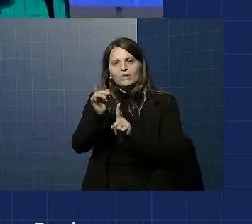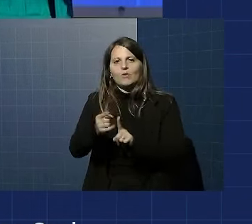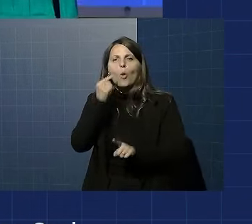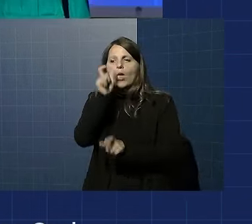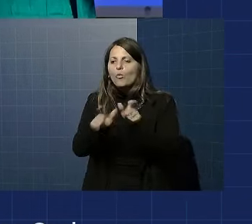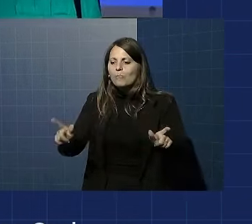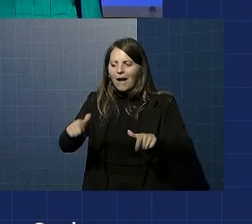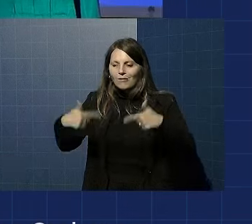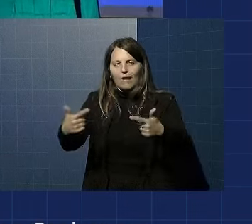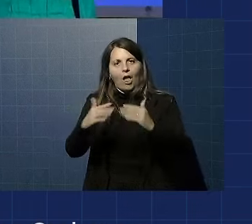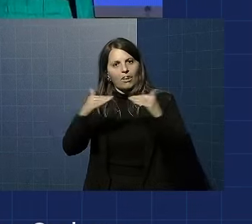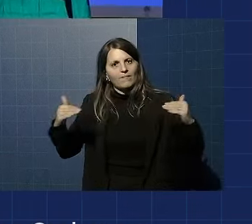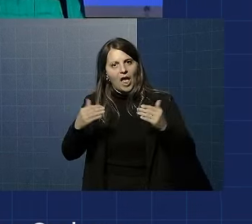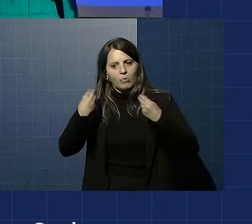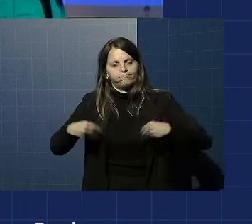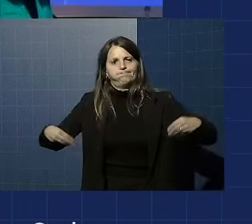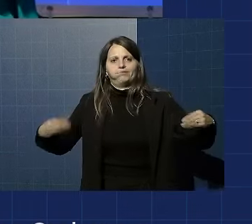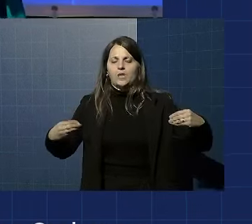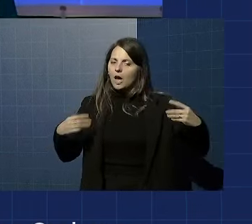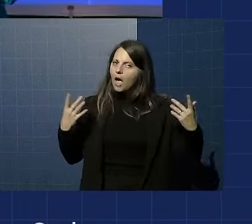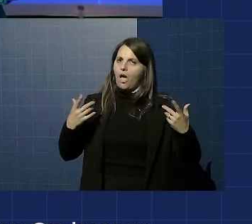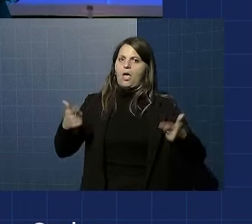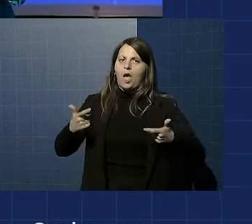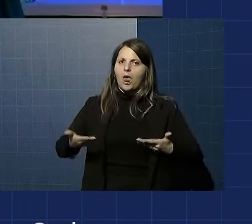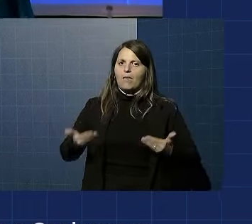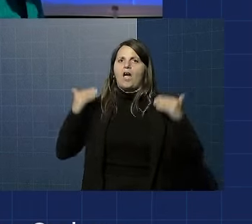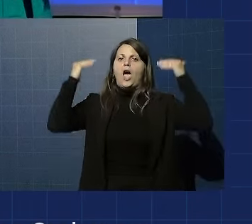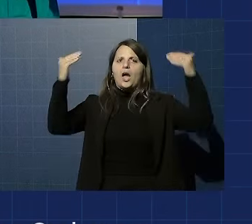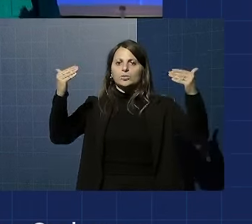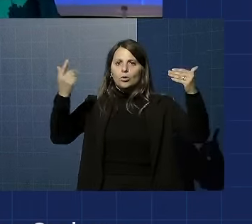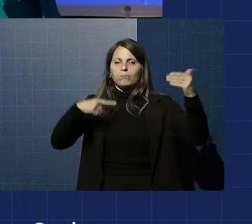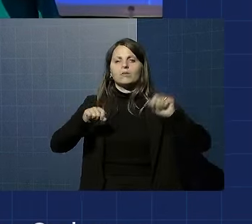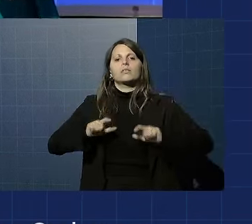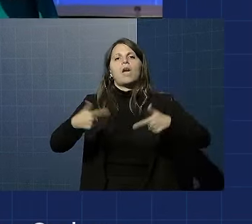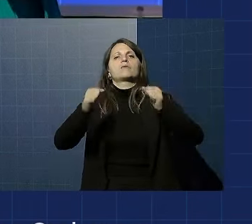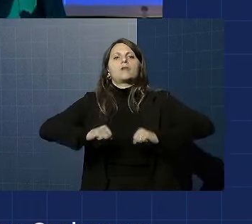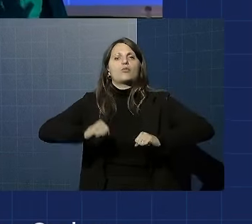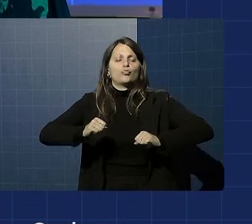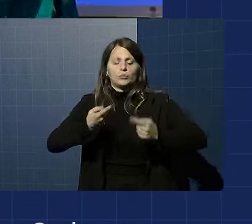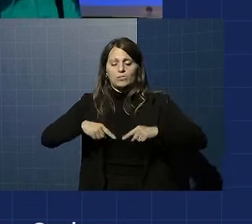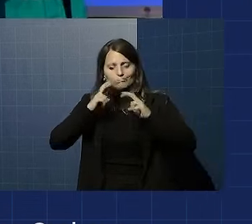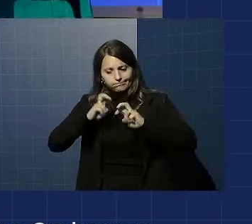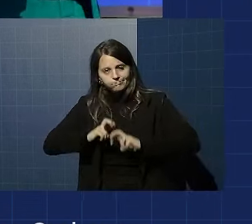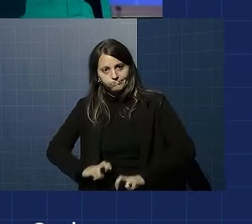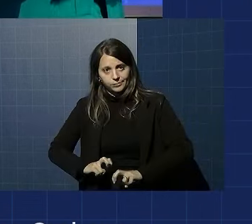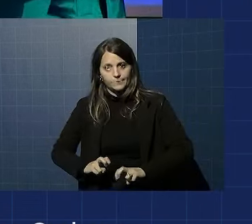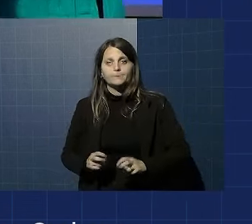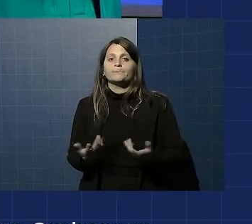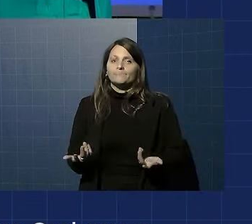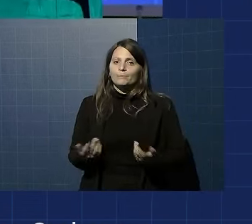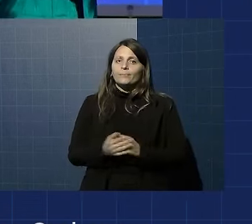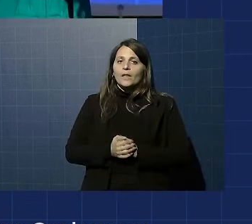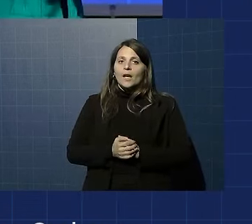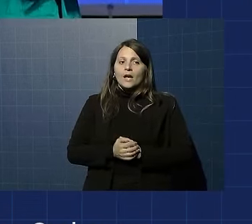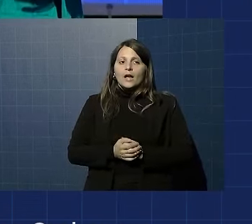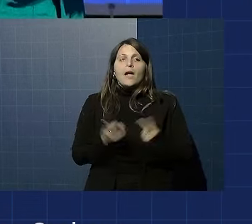one, and it's one that we still do not have a lot of solutions for today. So a lot of the research we do at ESA, but also